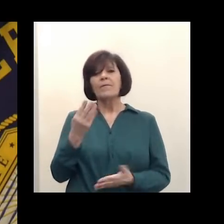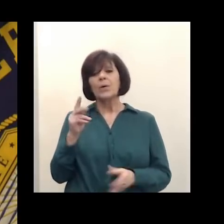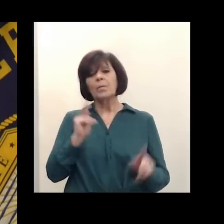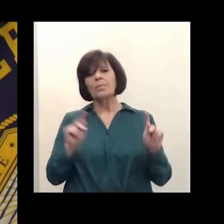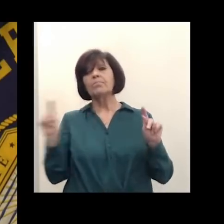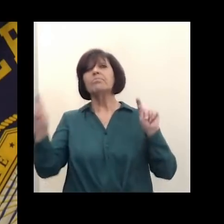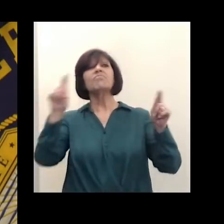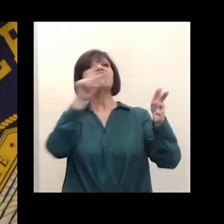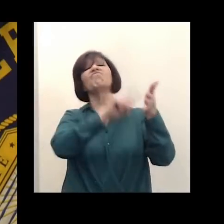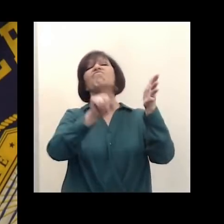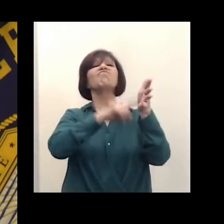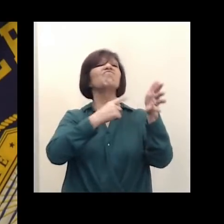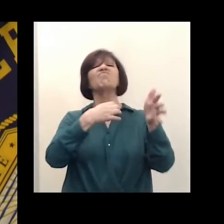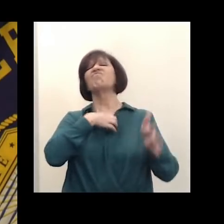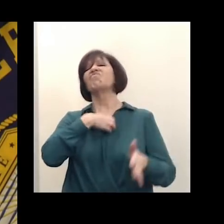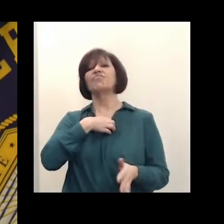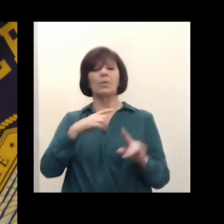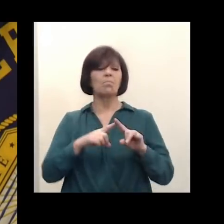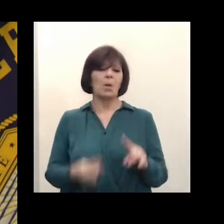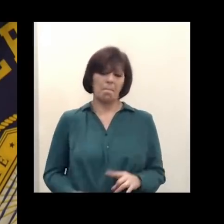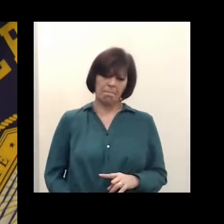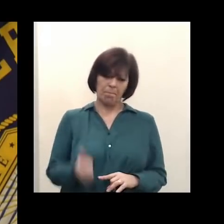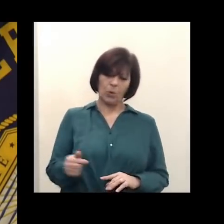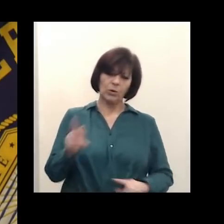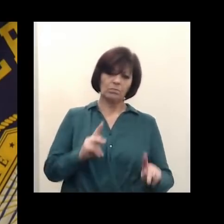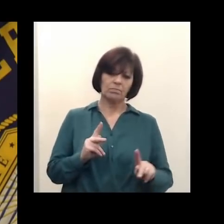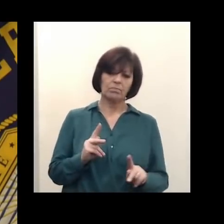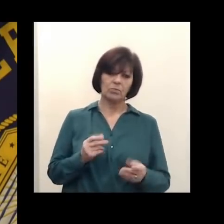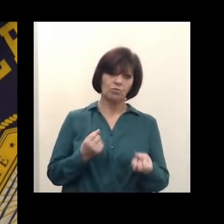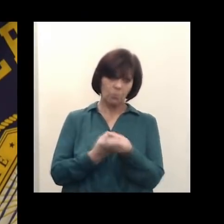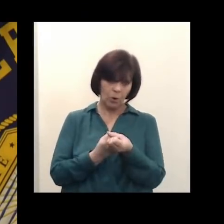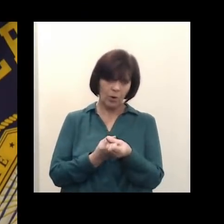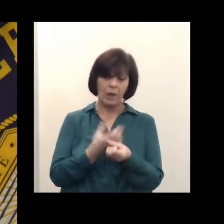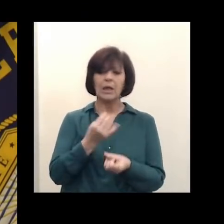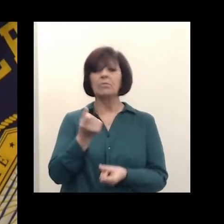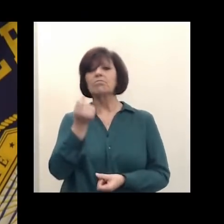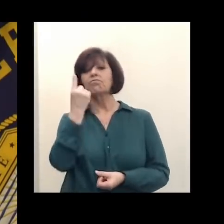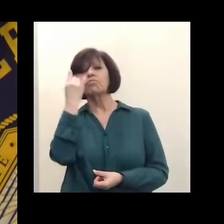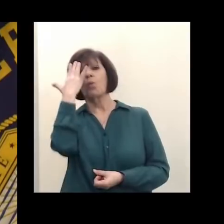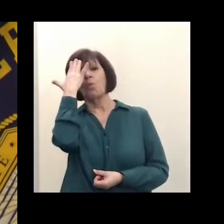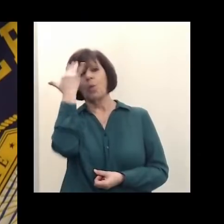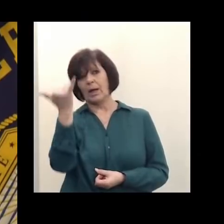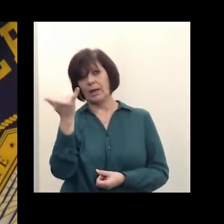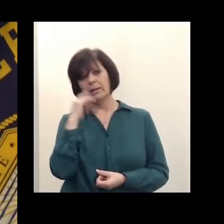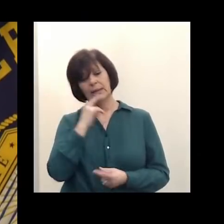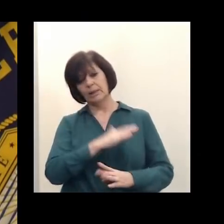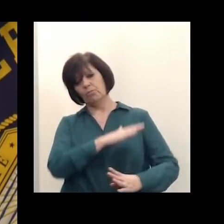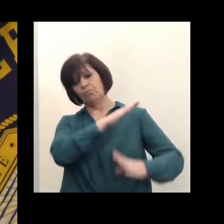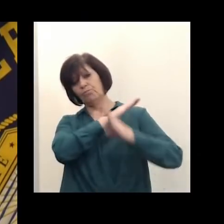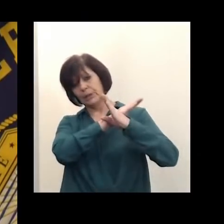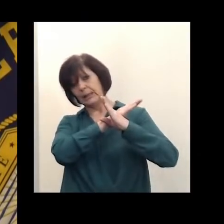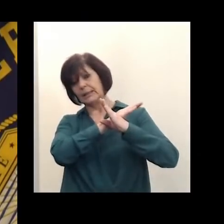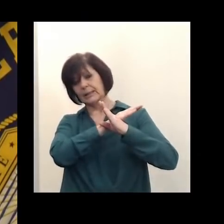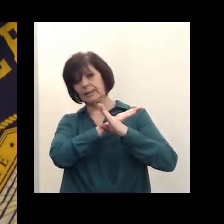criticizing it, but the vast majority have supported it, and they understand why, because it protects against the further spread of